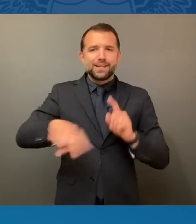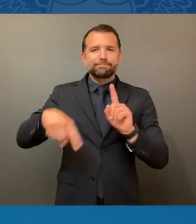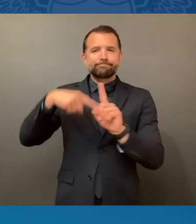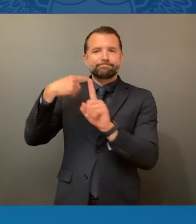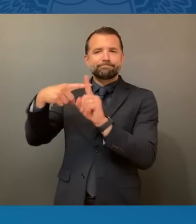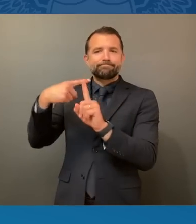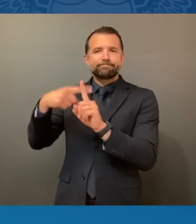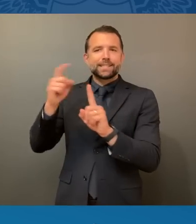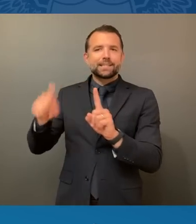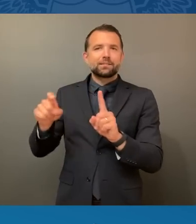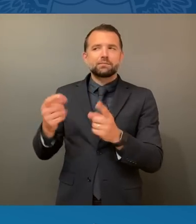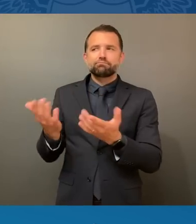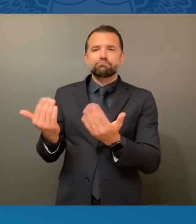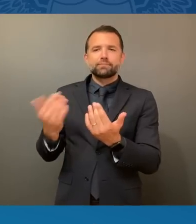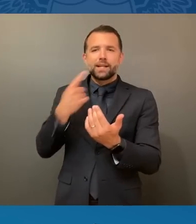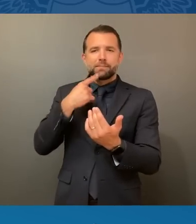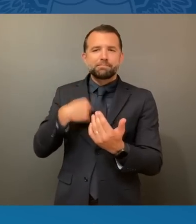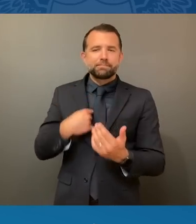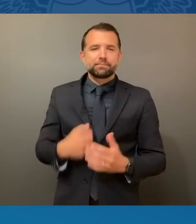Well,